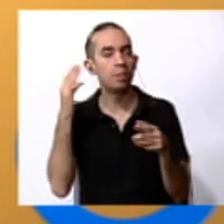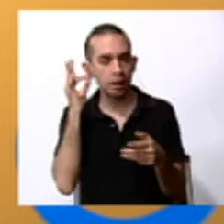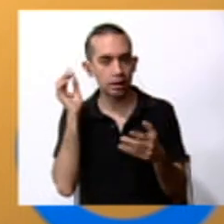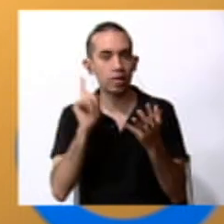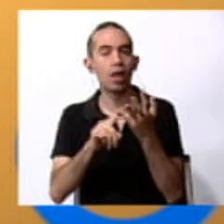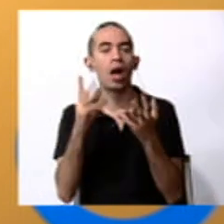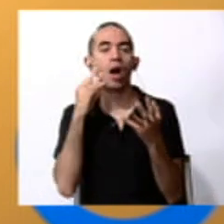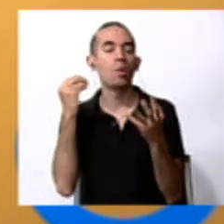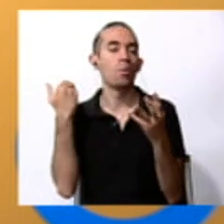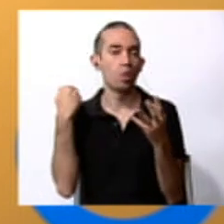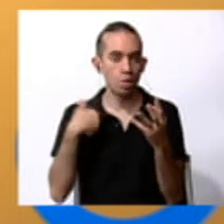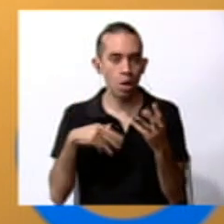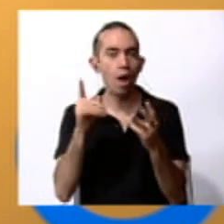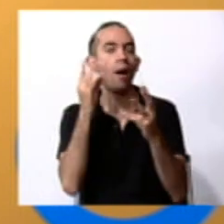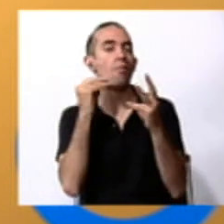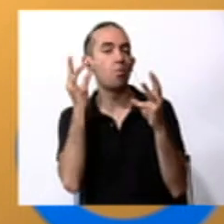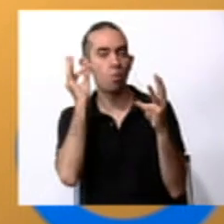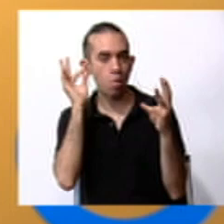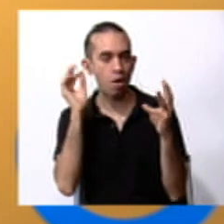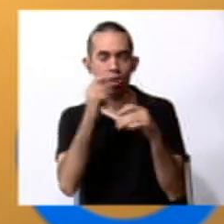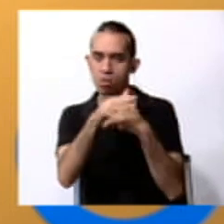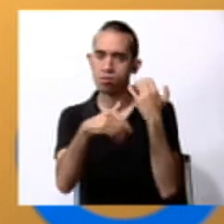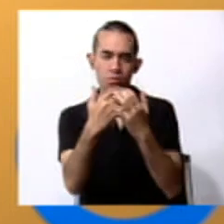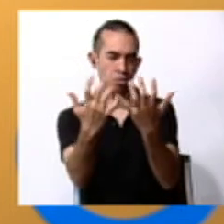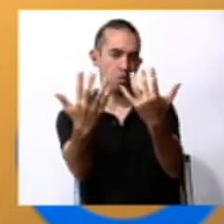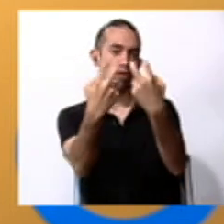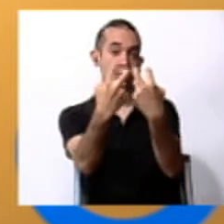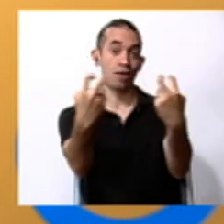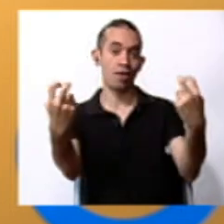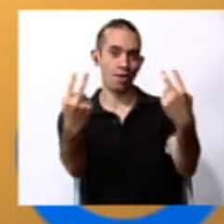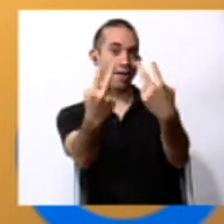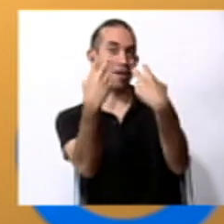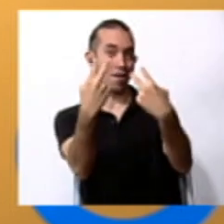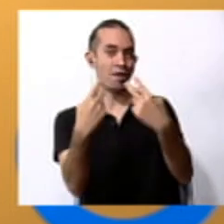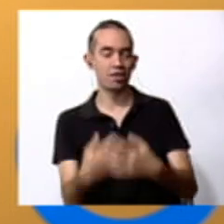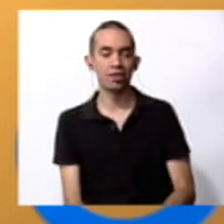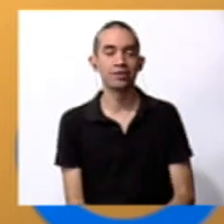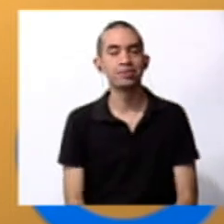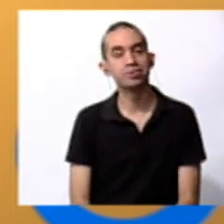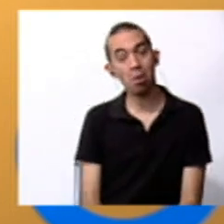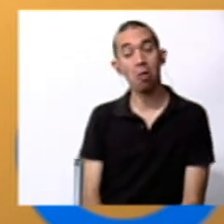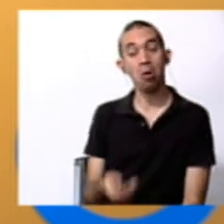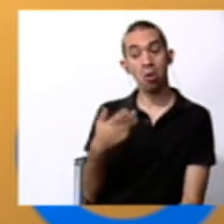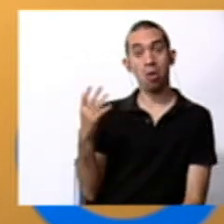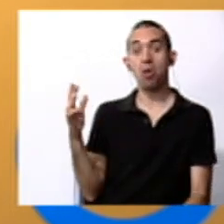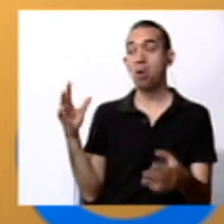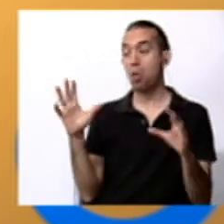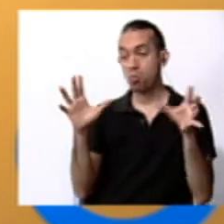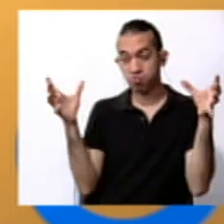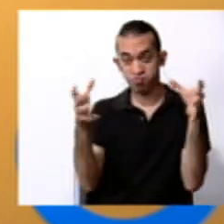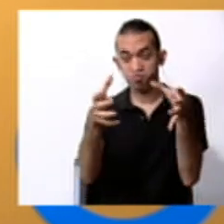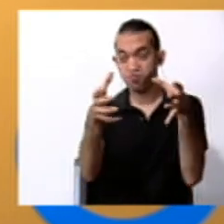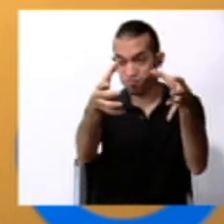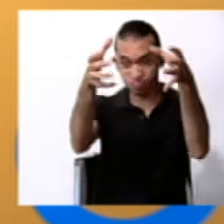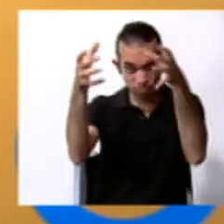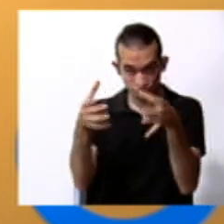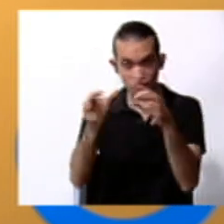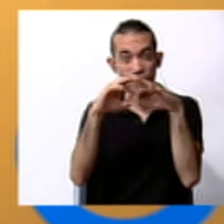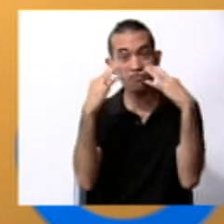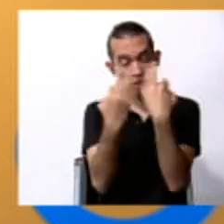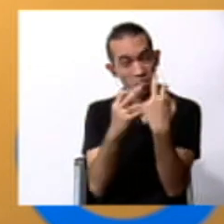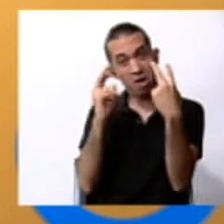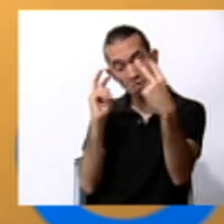grandfather, grandmother, everybody, please come here. Okay, you're inviting the whole family to come here and join